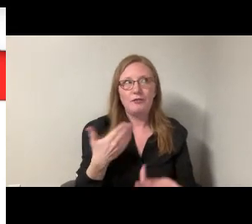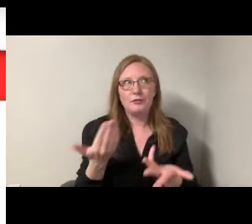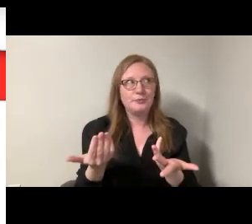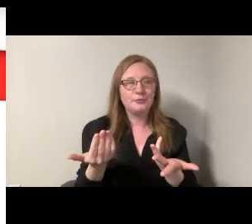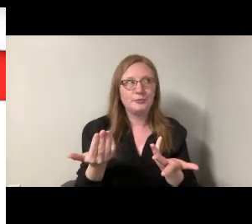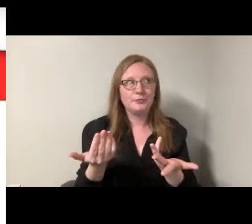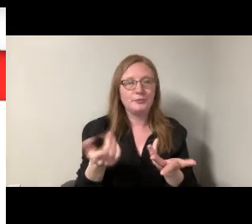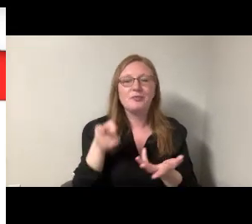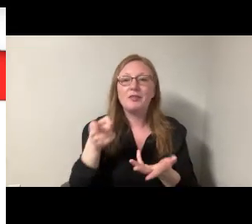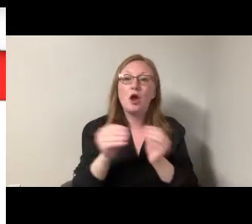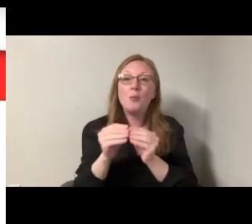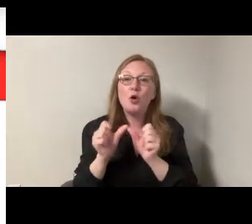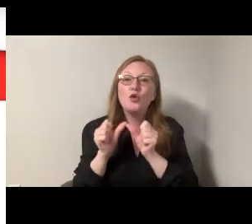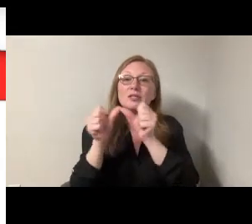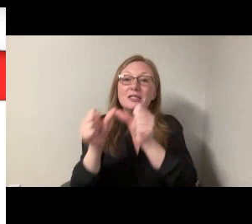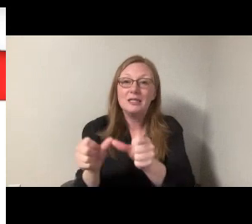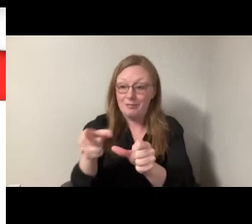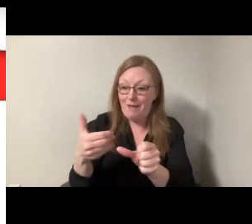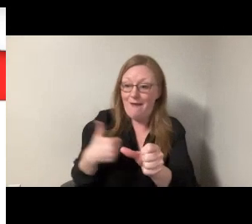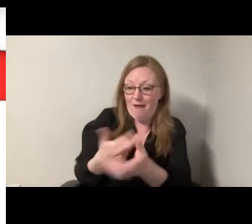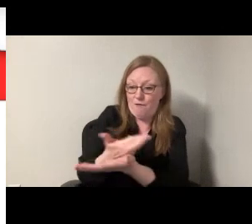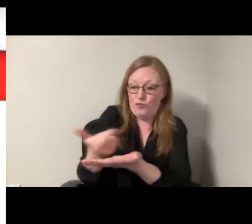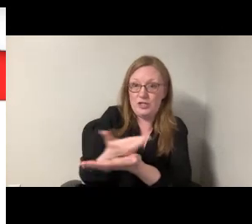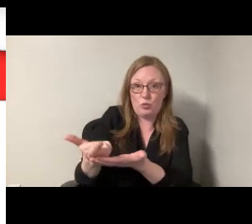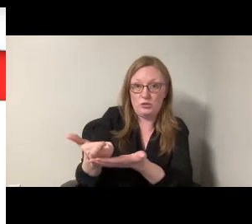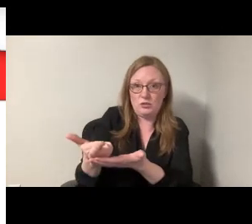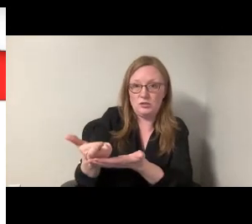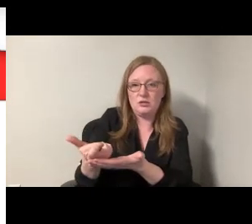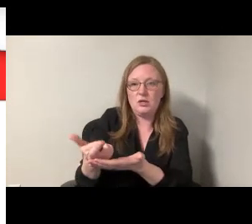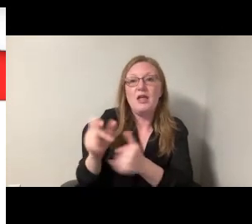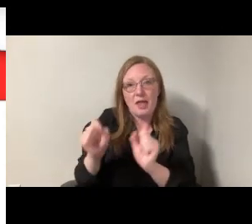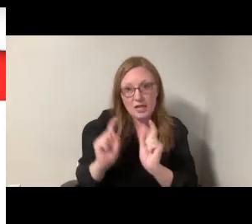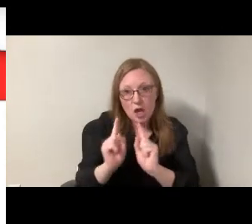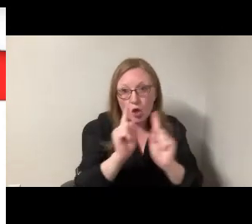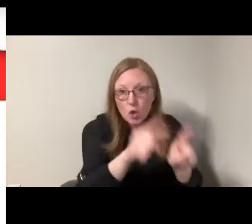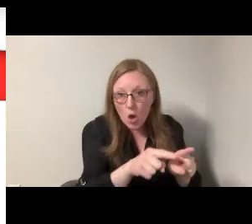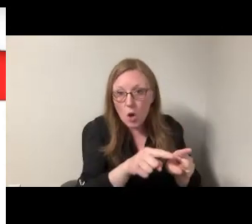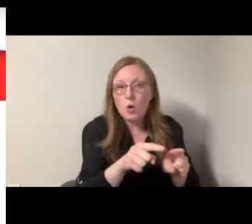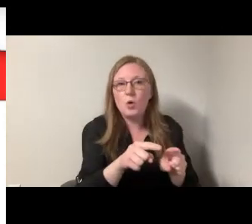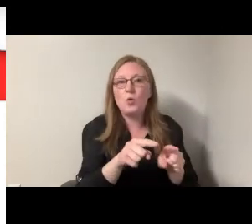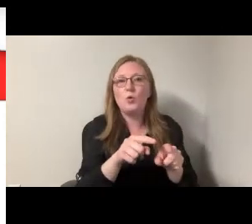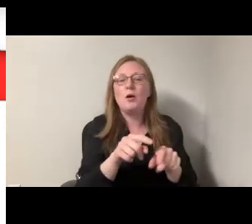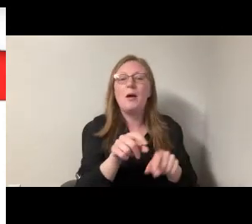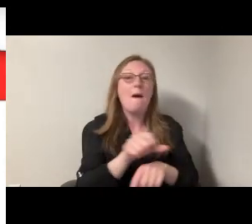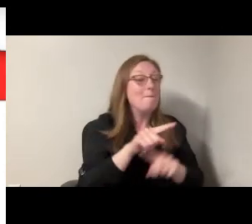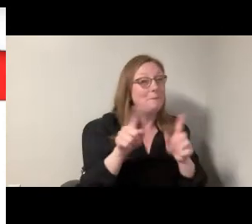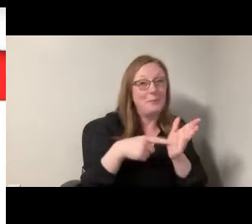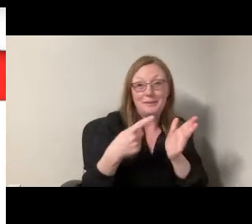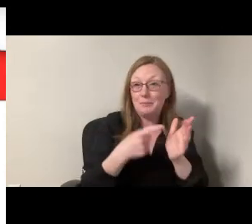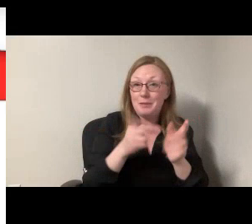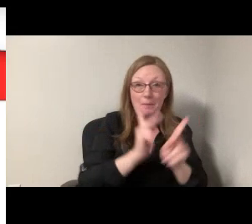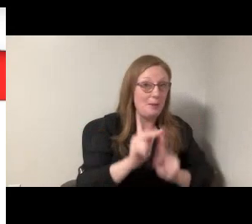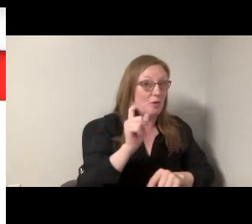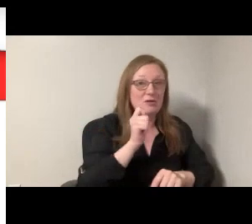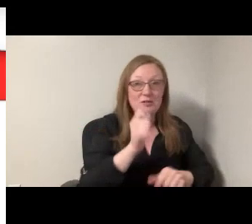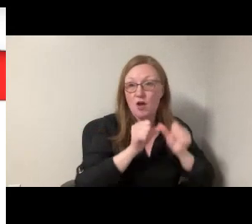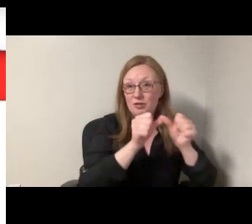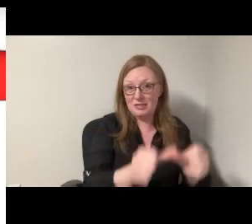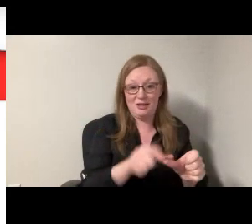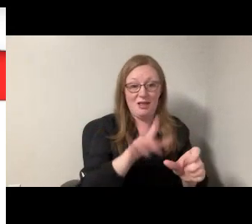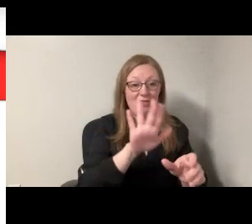they're resilient, and they have resources. They get somebody they can go to, and they can take a. But there's other people that aren't as resilient. When they're hit,